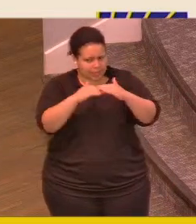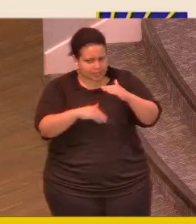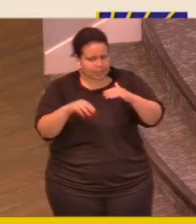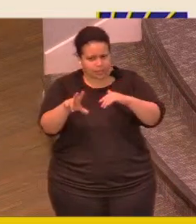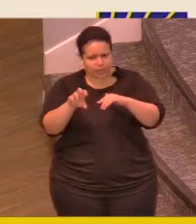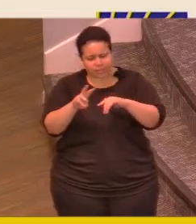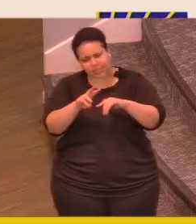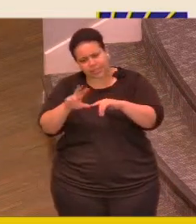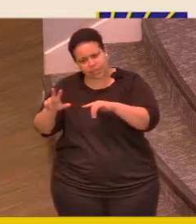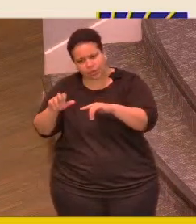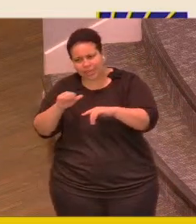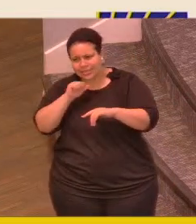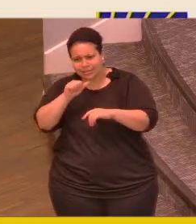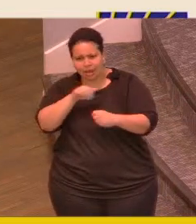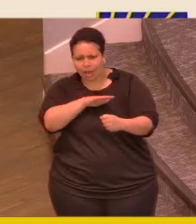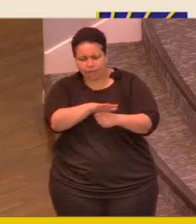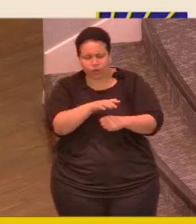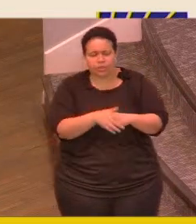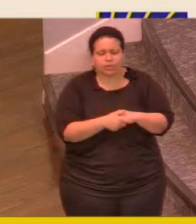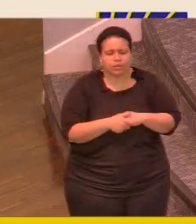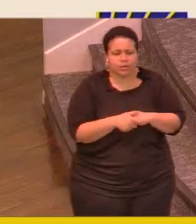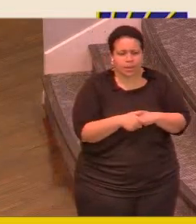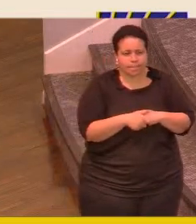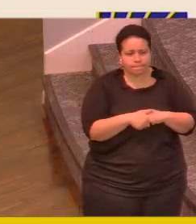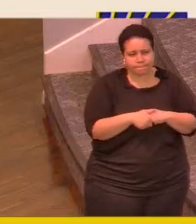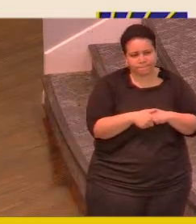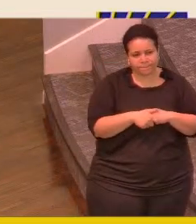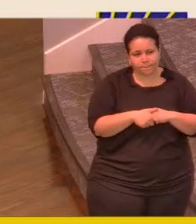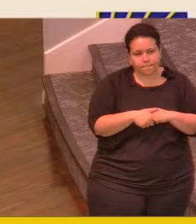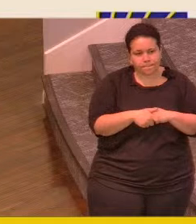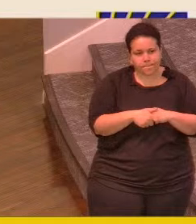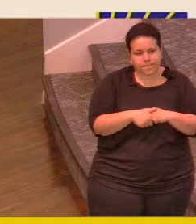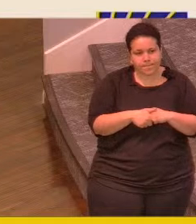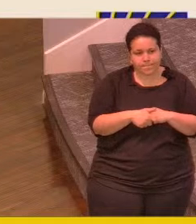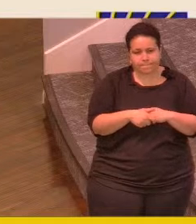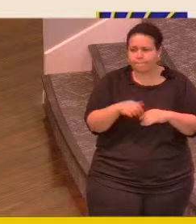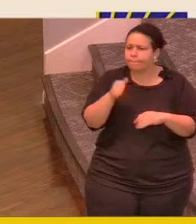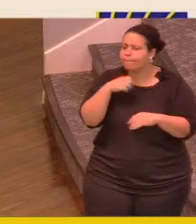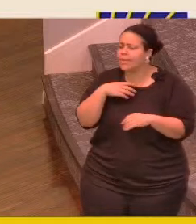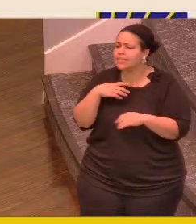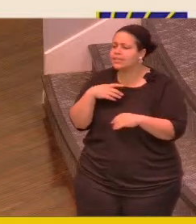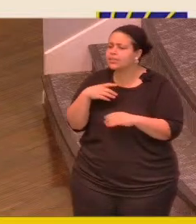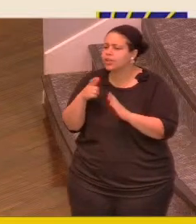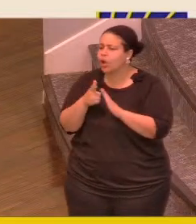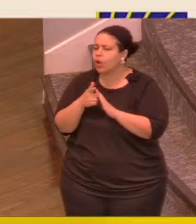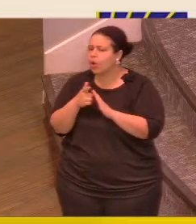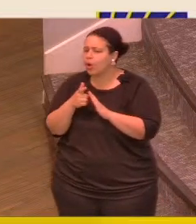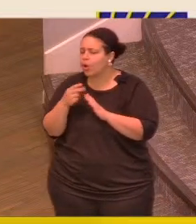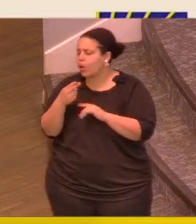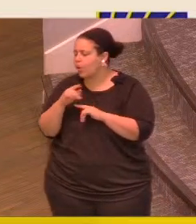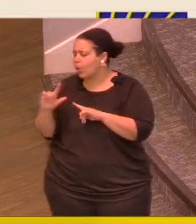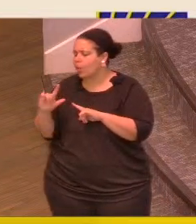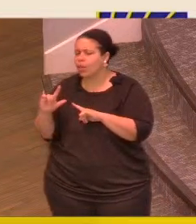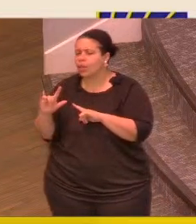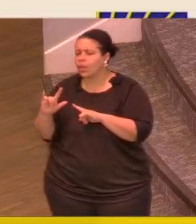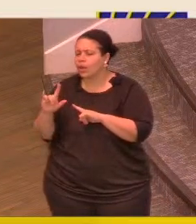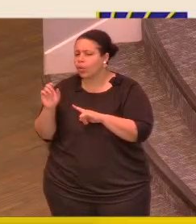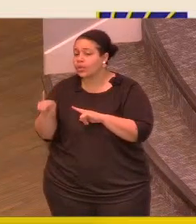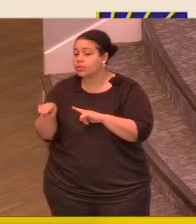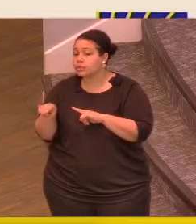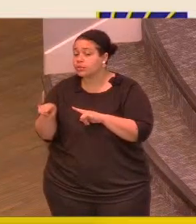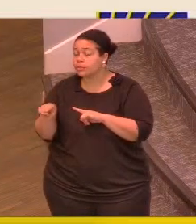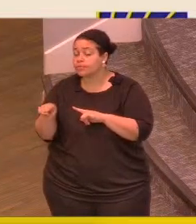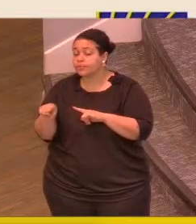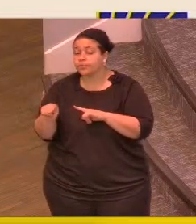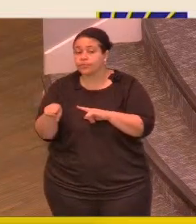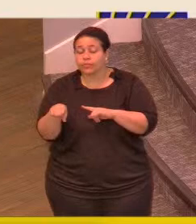that's not covered. Great. Ms. Hall, you had a question? I do, and it may